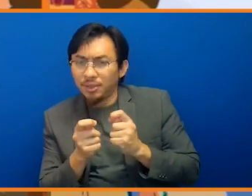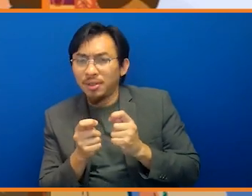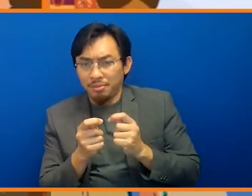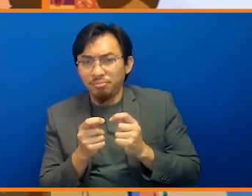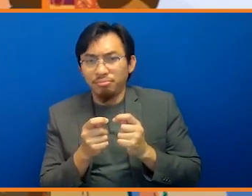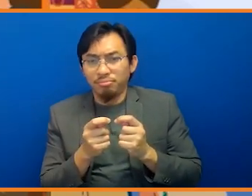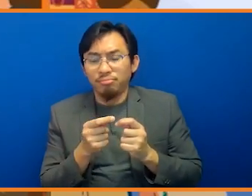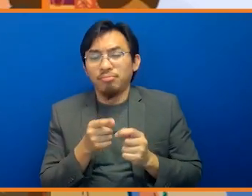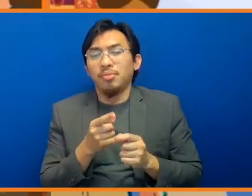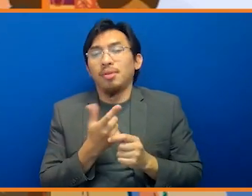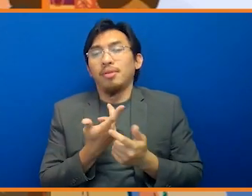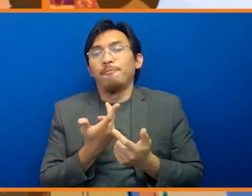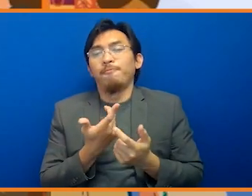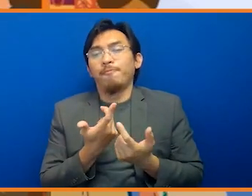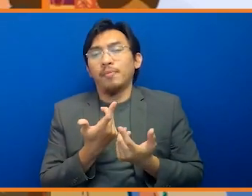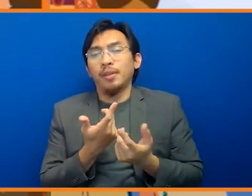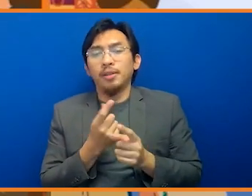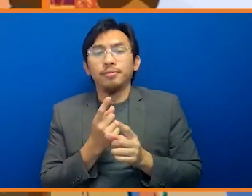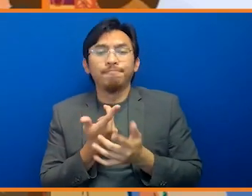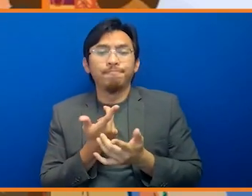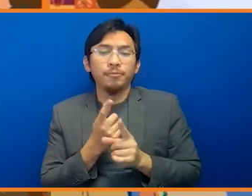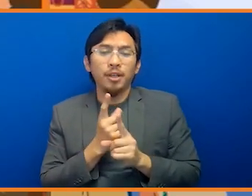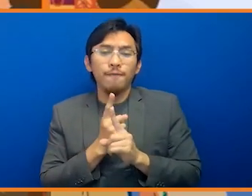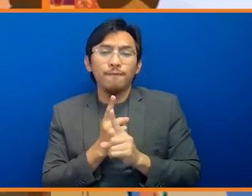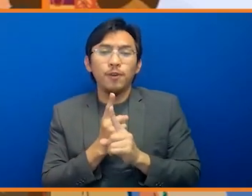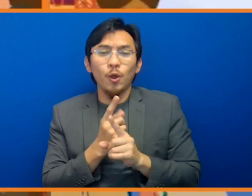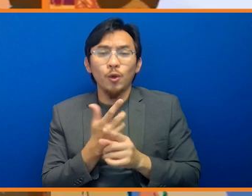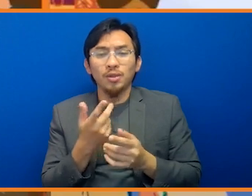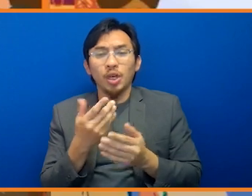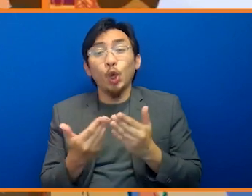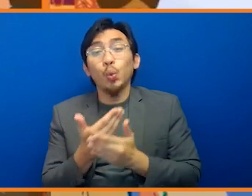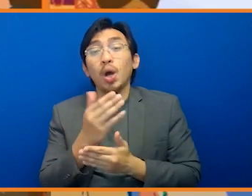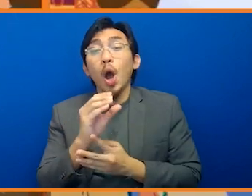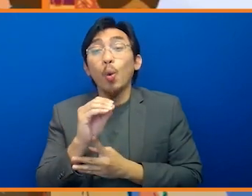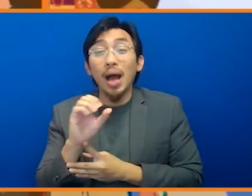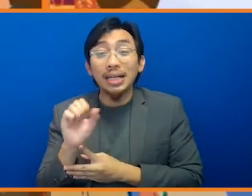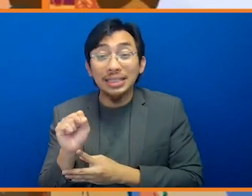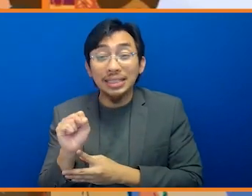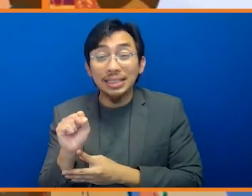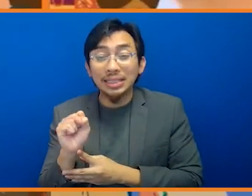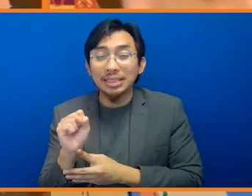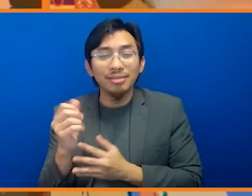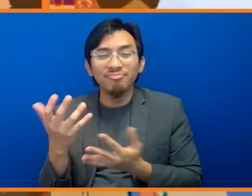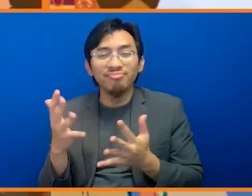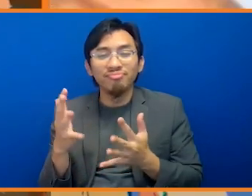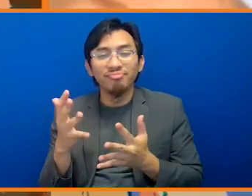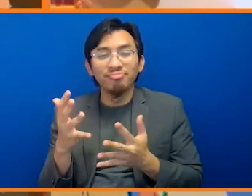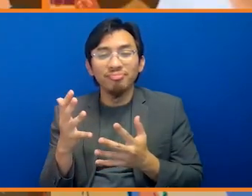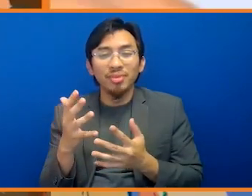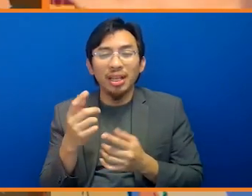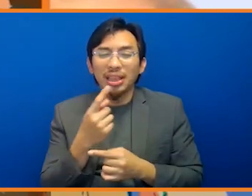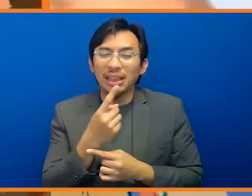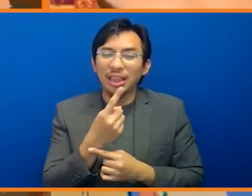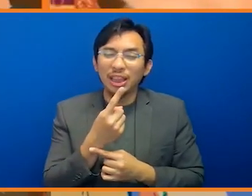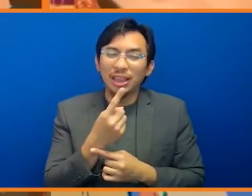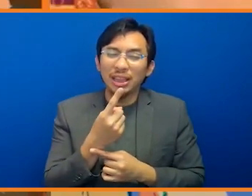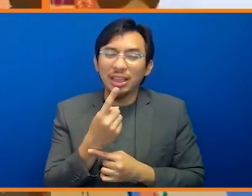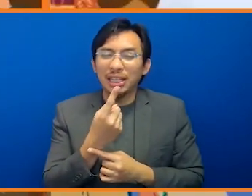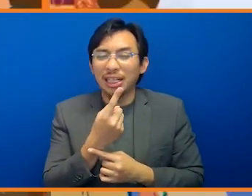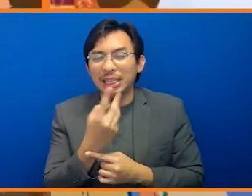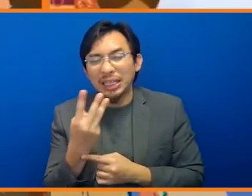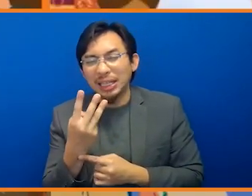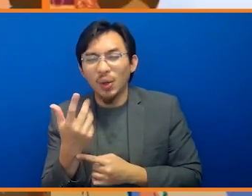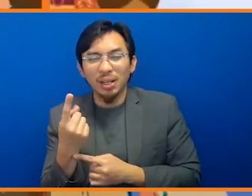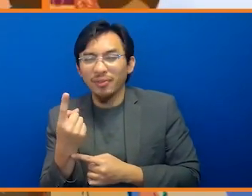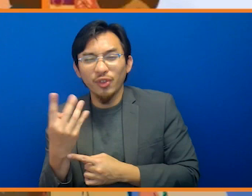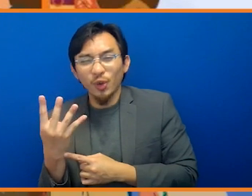in accordance with the new OS. So version 13 or 14 or something like that. Because